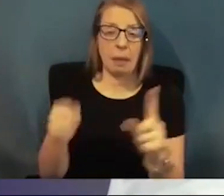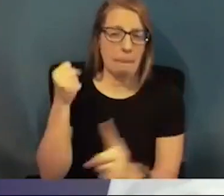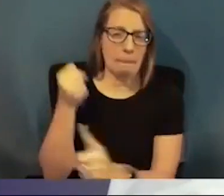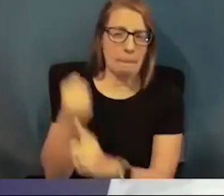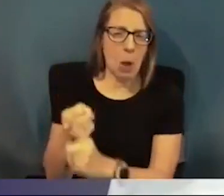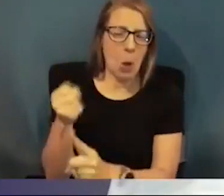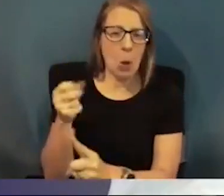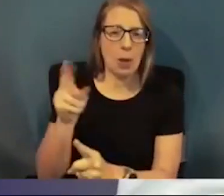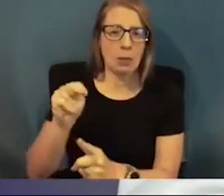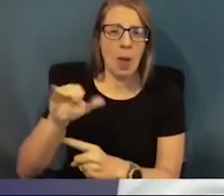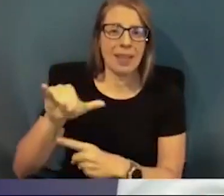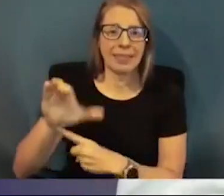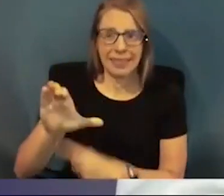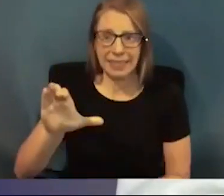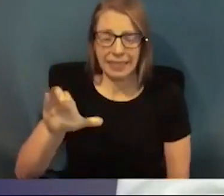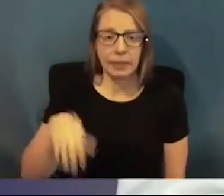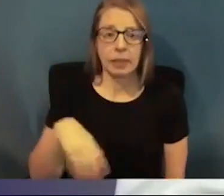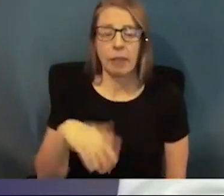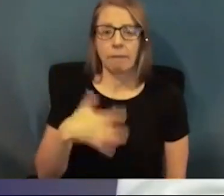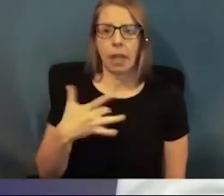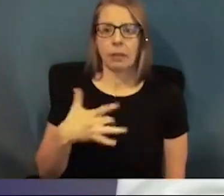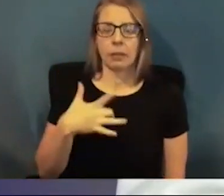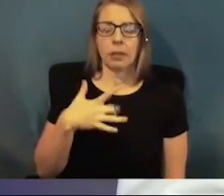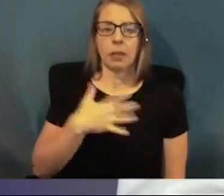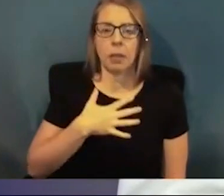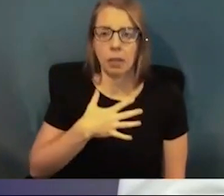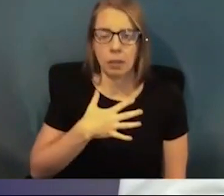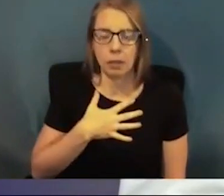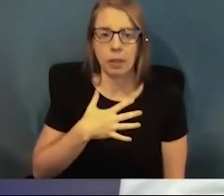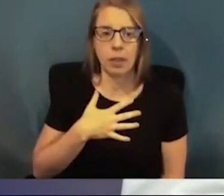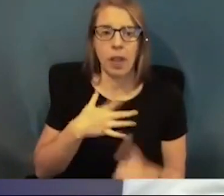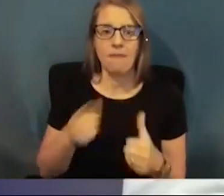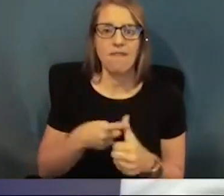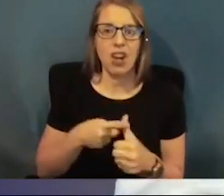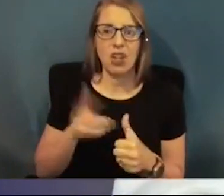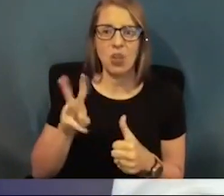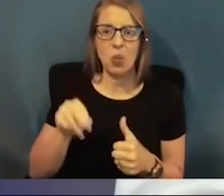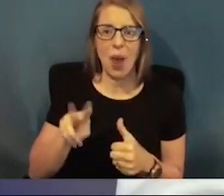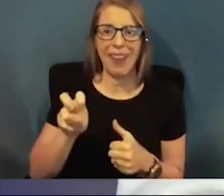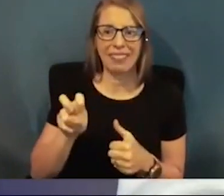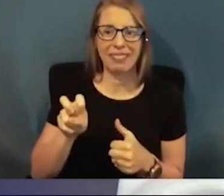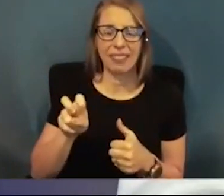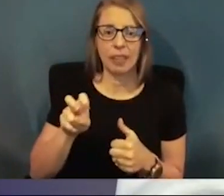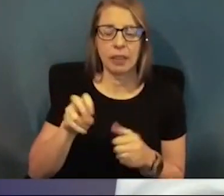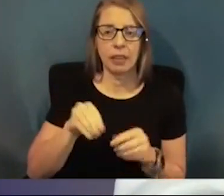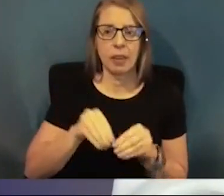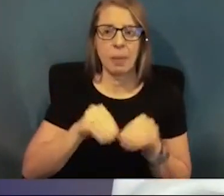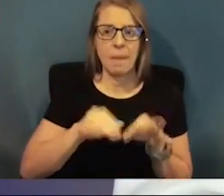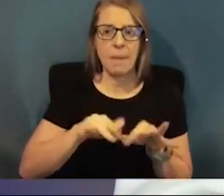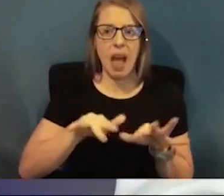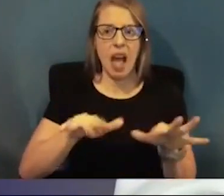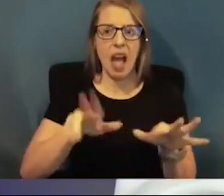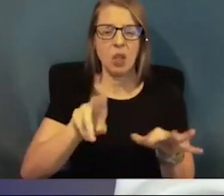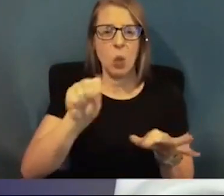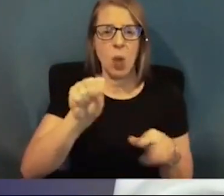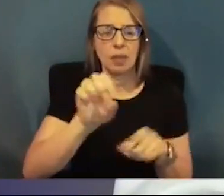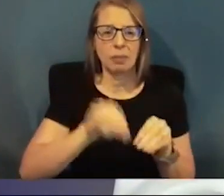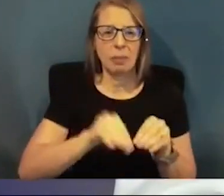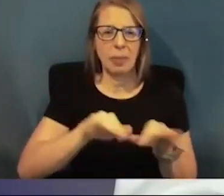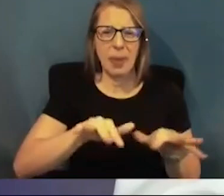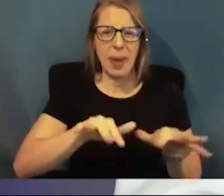was that feeling like, oh wow, that was kind of the first wave. And then as it spread throughout the United States, we really got busy then